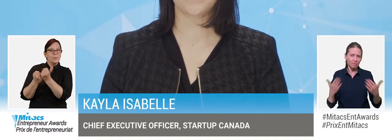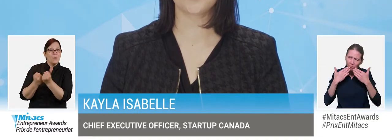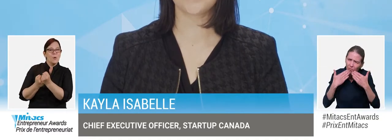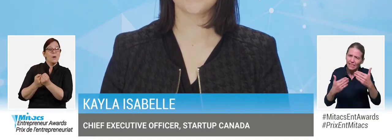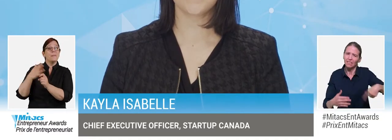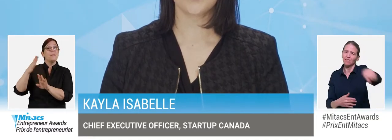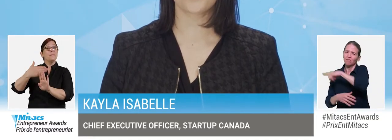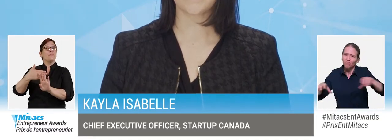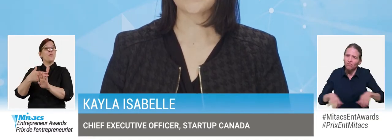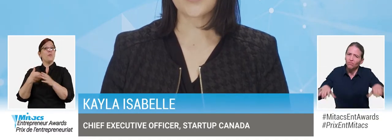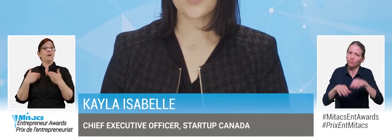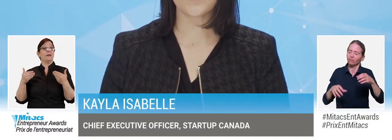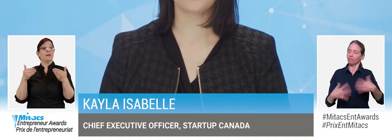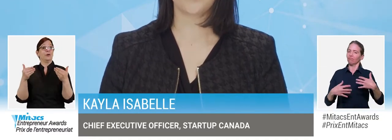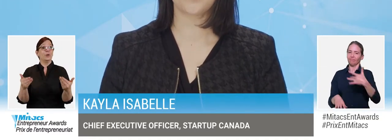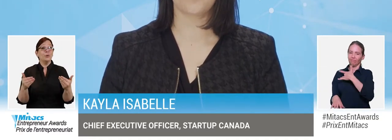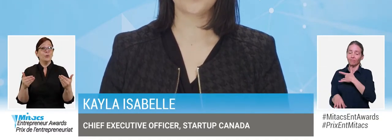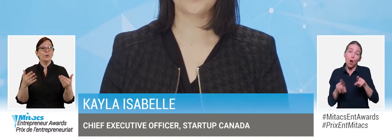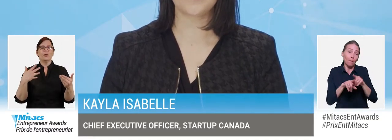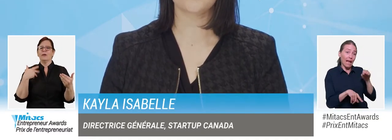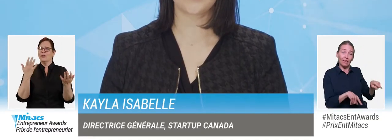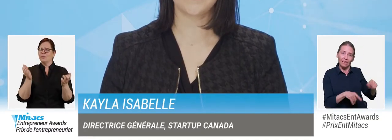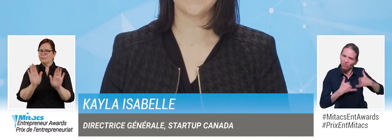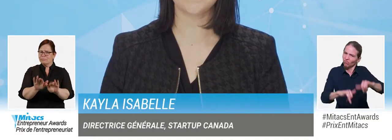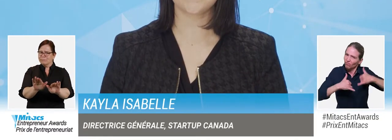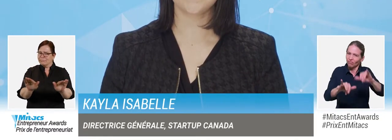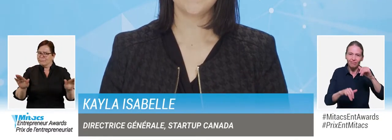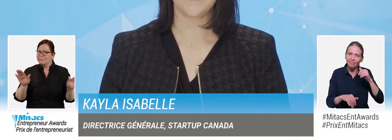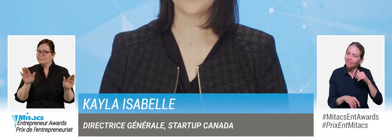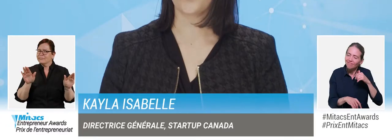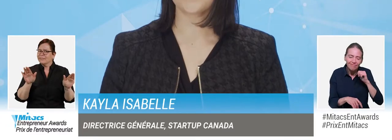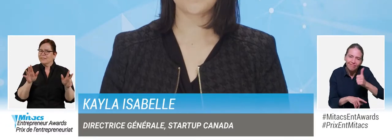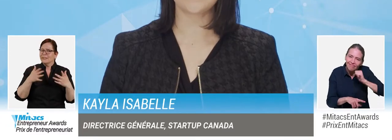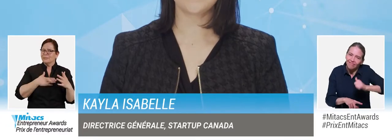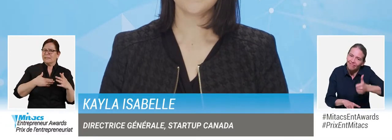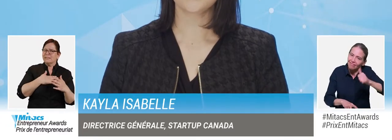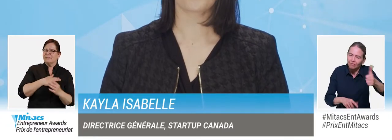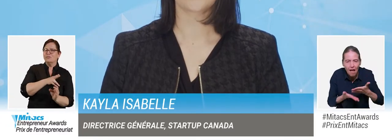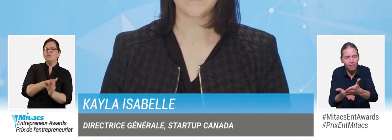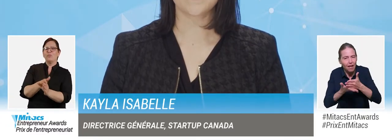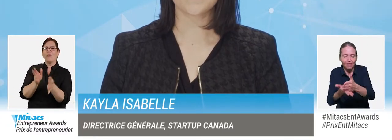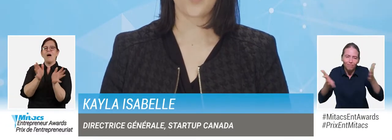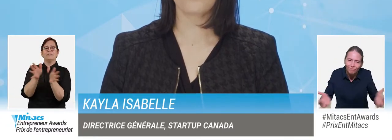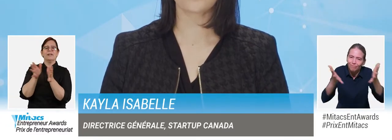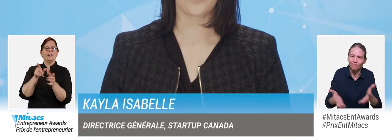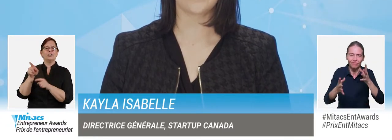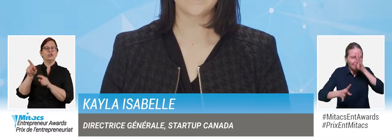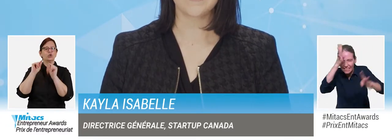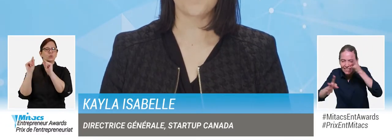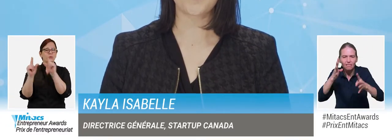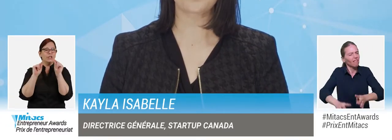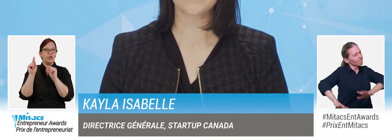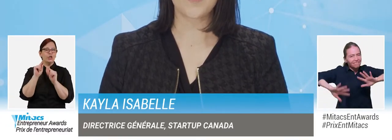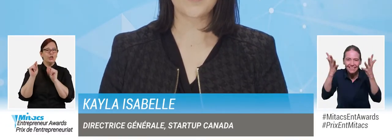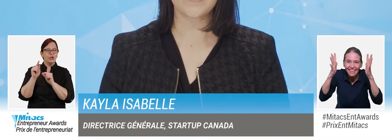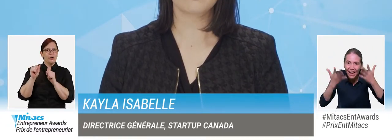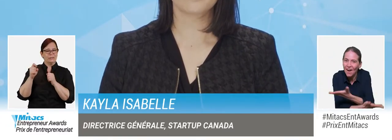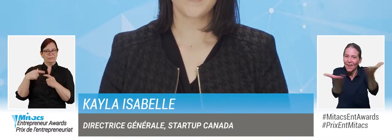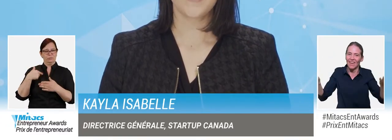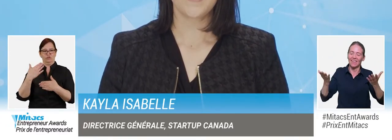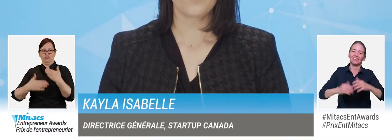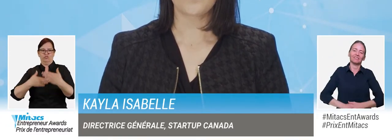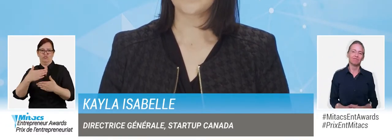pressing challenges, create new employment opportunities for Canadians, and ultimately support Canada's overall economic